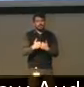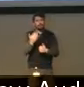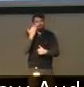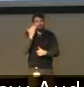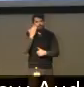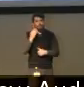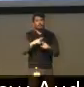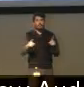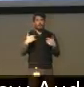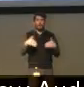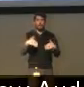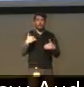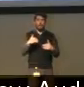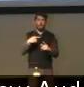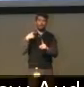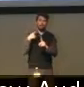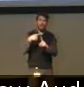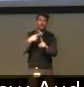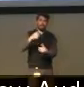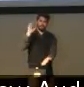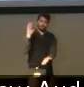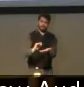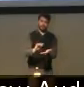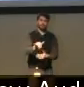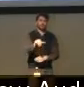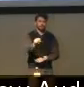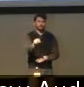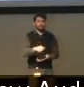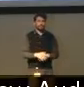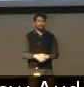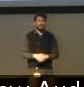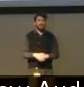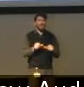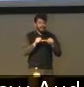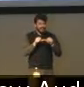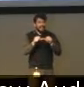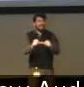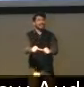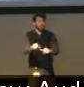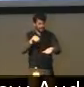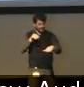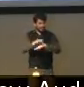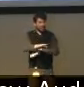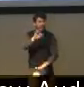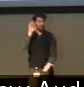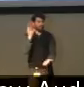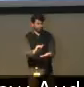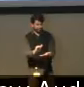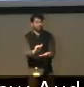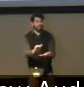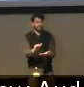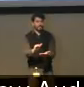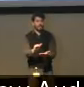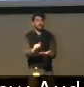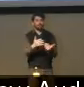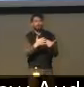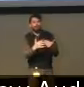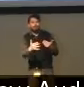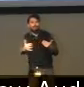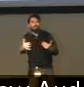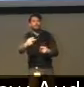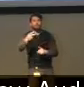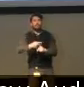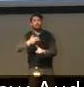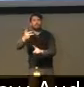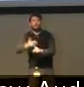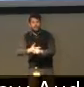to. And it will have a significant impact over the trajectory of this disease over the coming months.